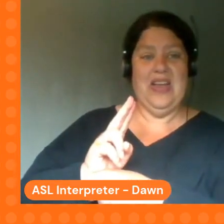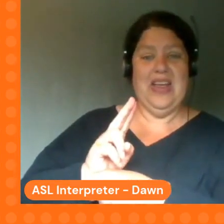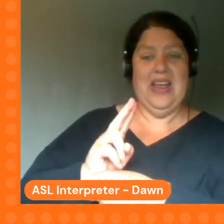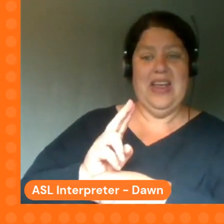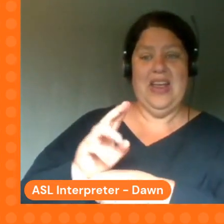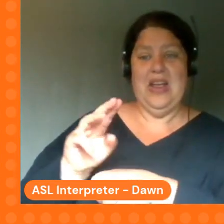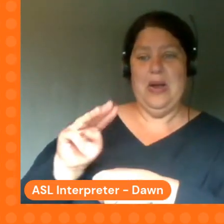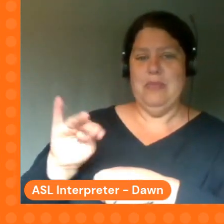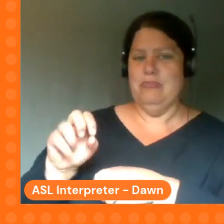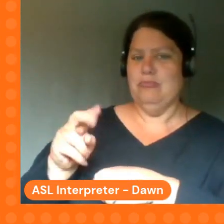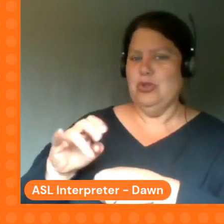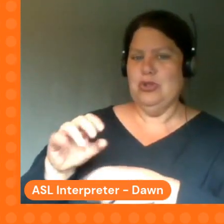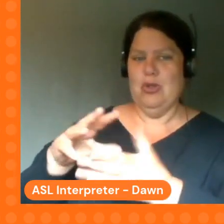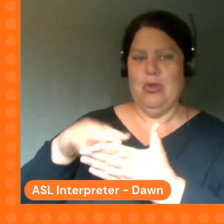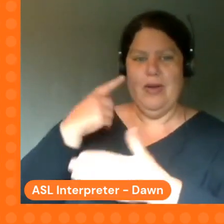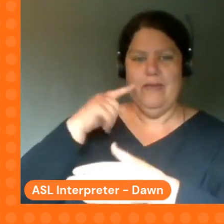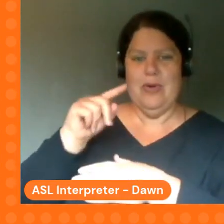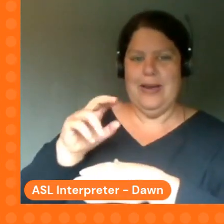I think since